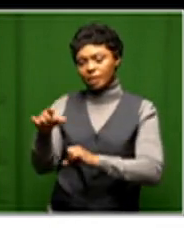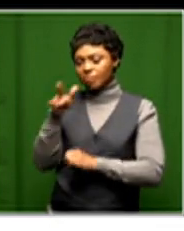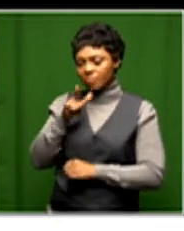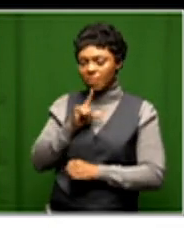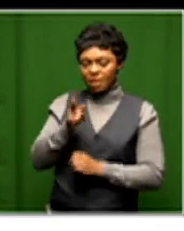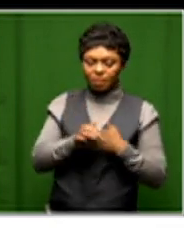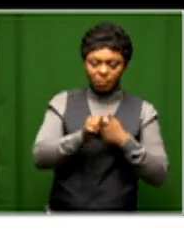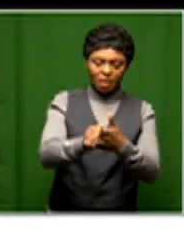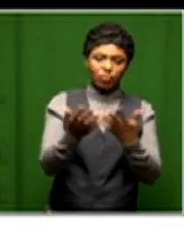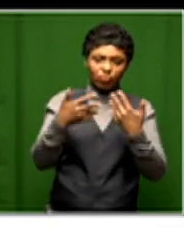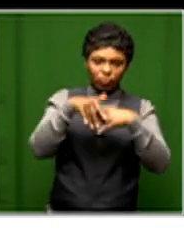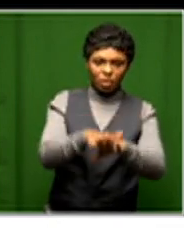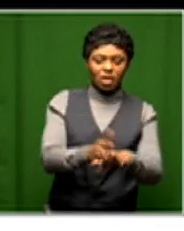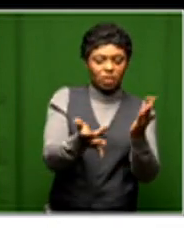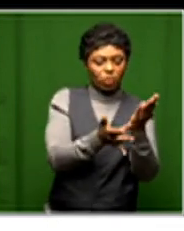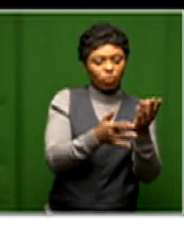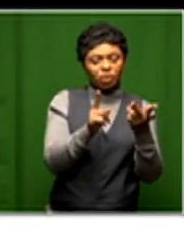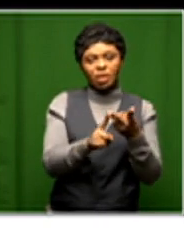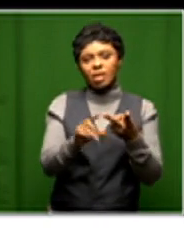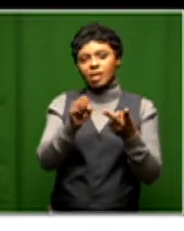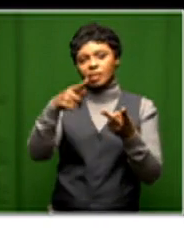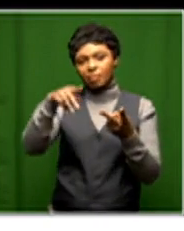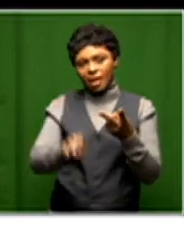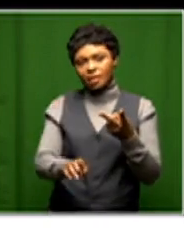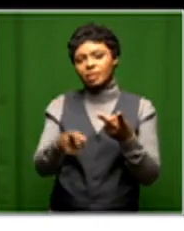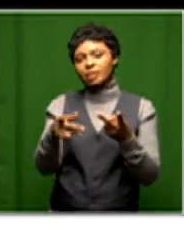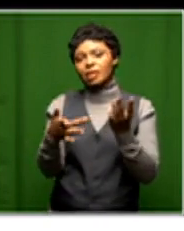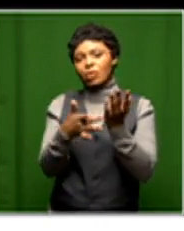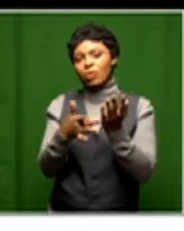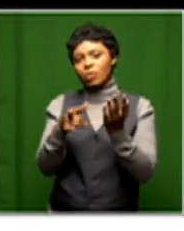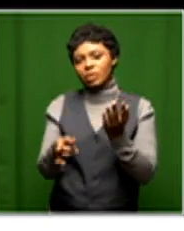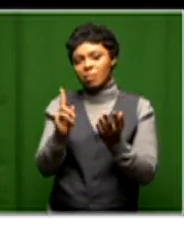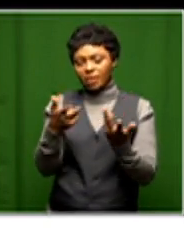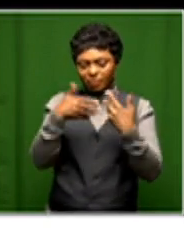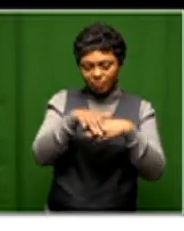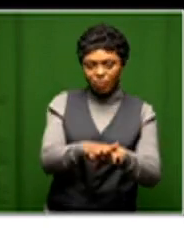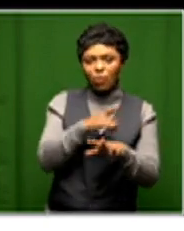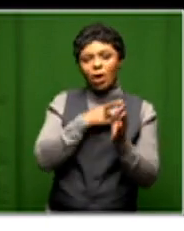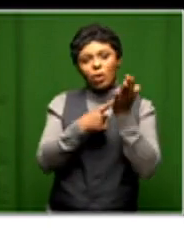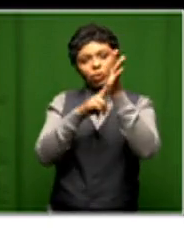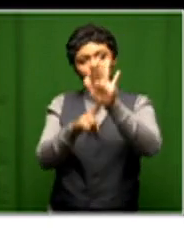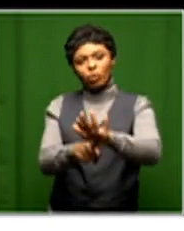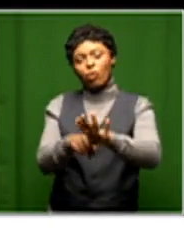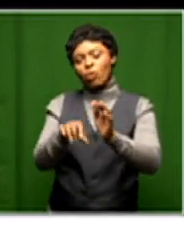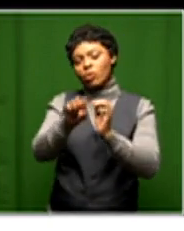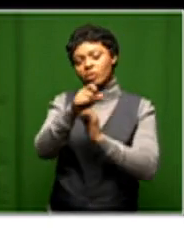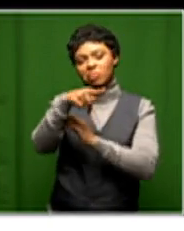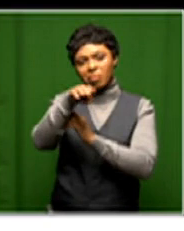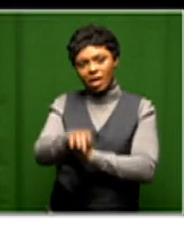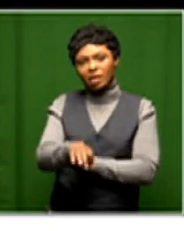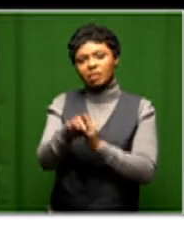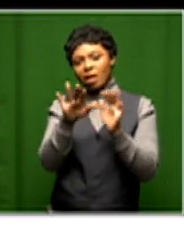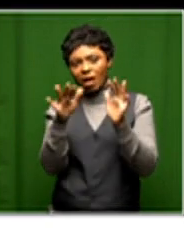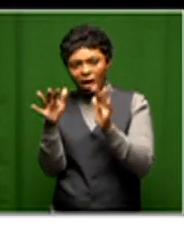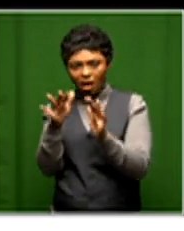commerce with space technology. Then I said, now is the time, so that I can bring space to where it can assist people